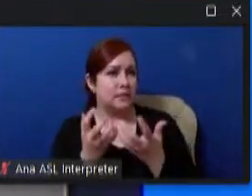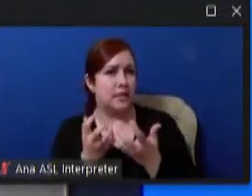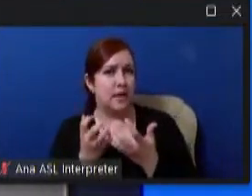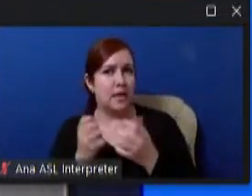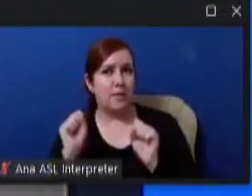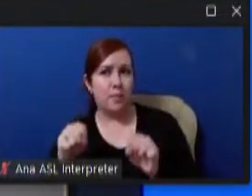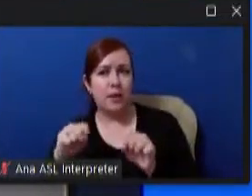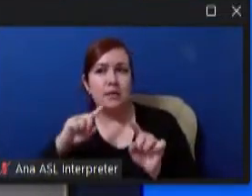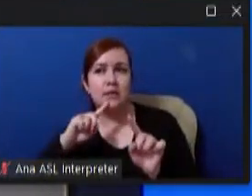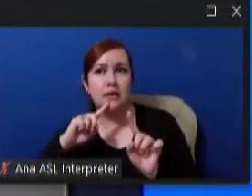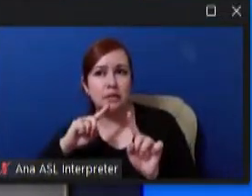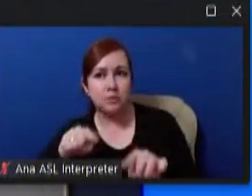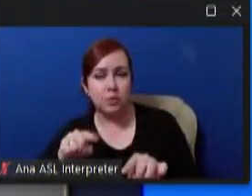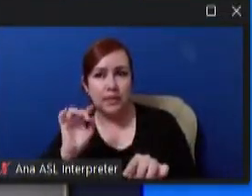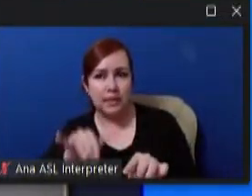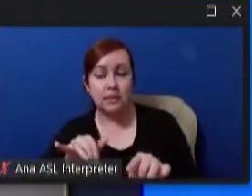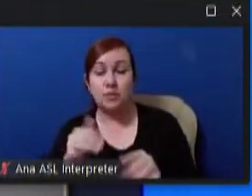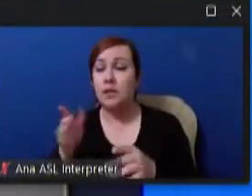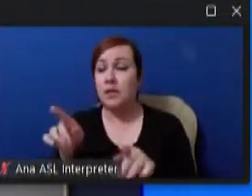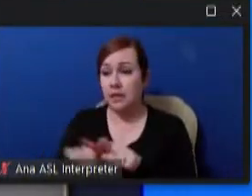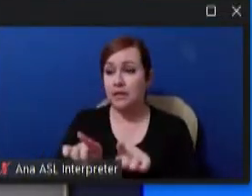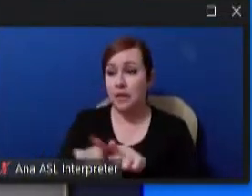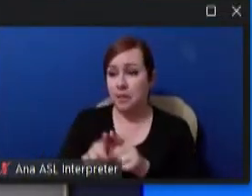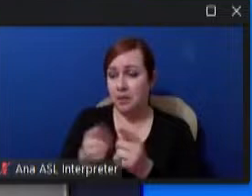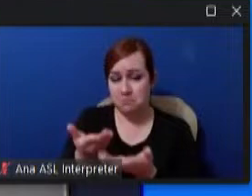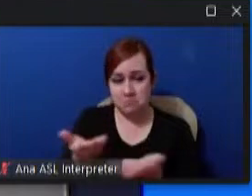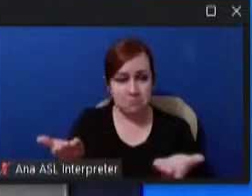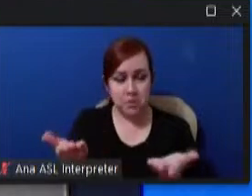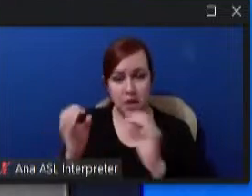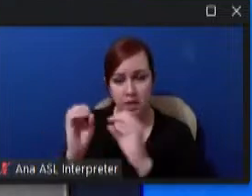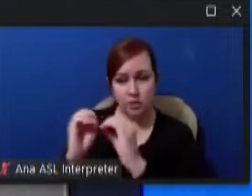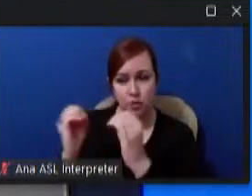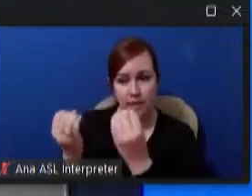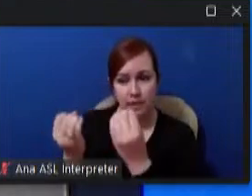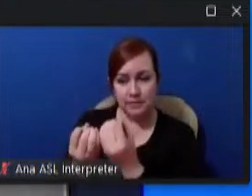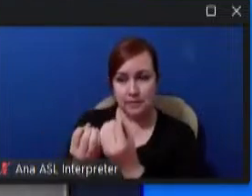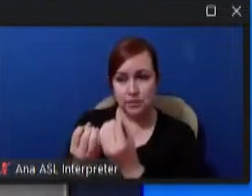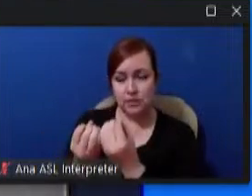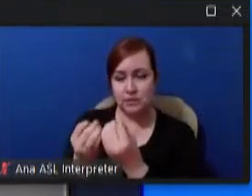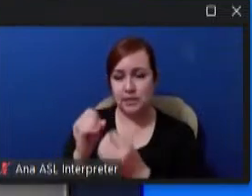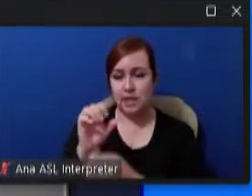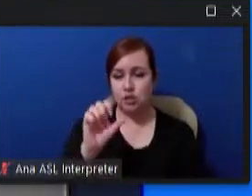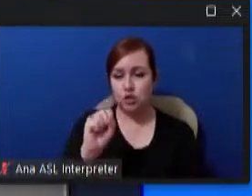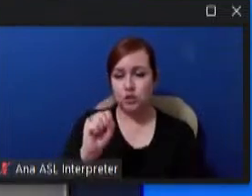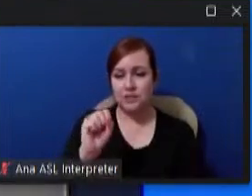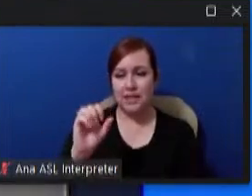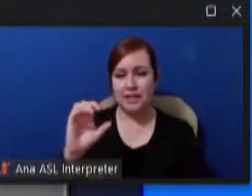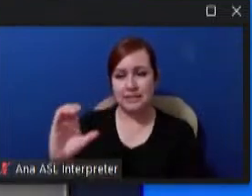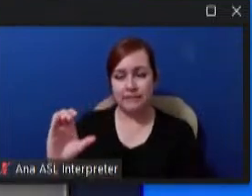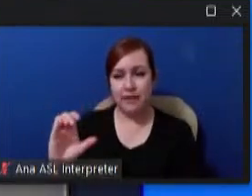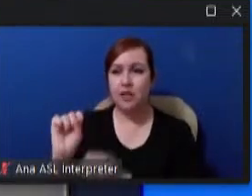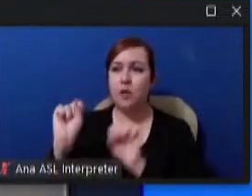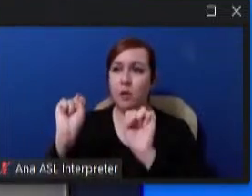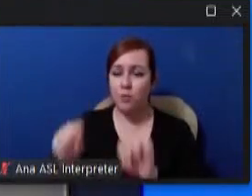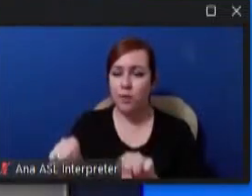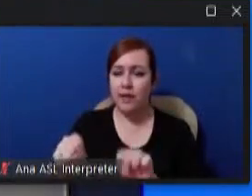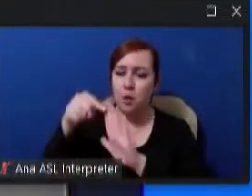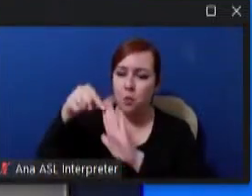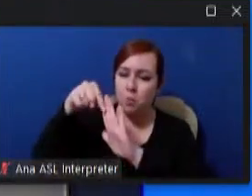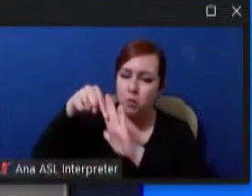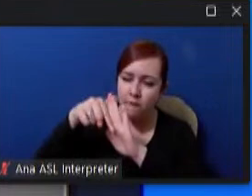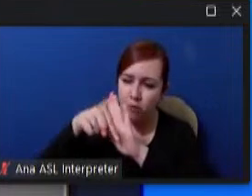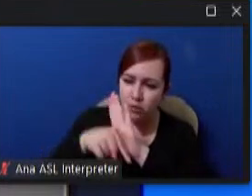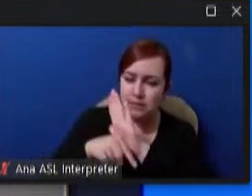to hear your thoughts about this. I would also like to invite the civil society organizations